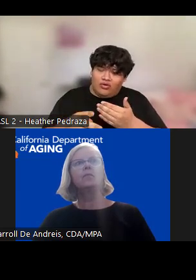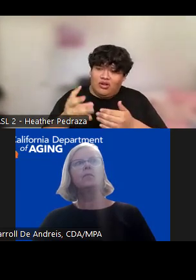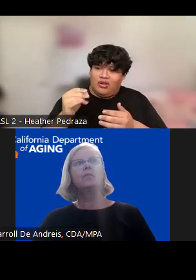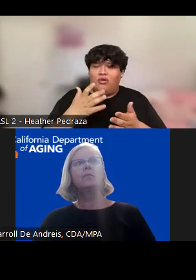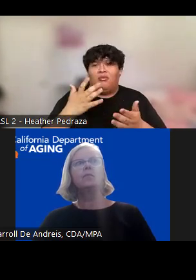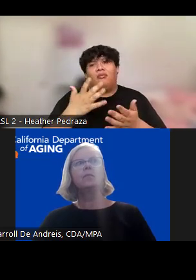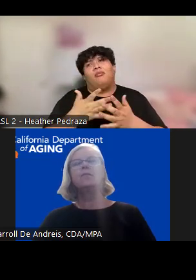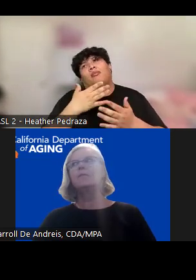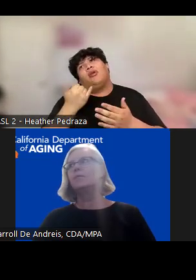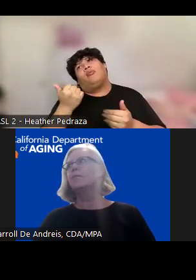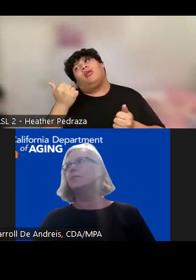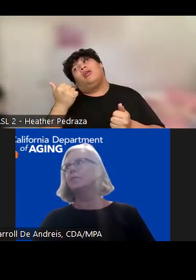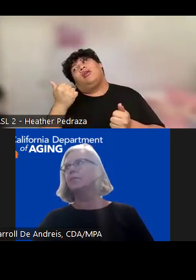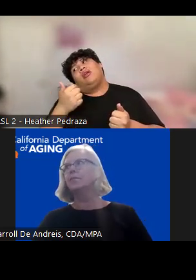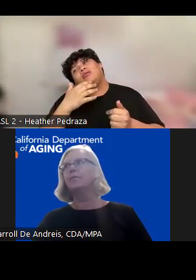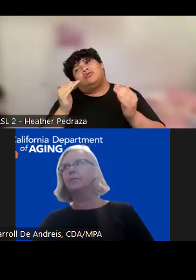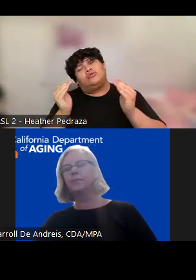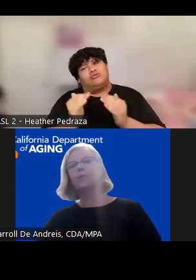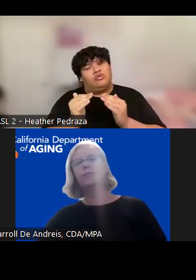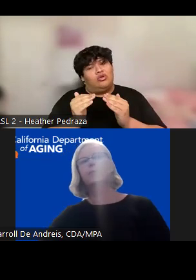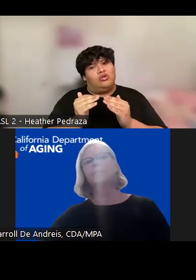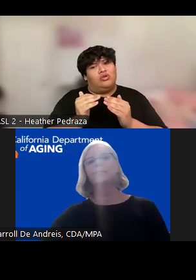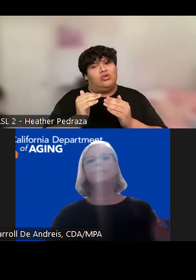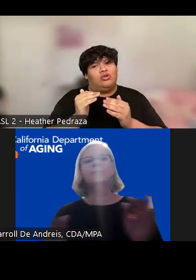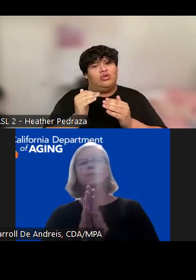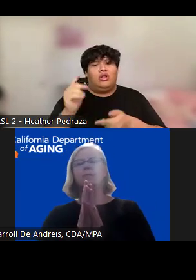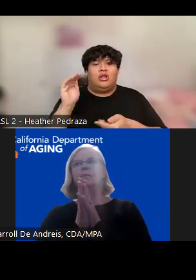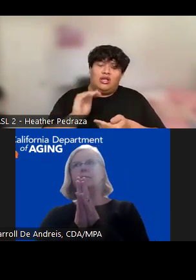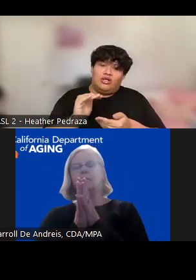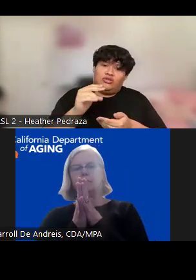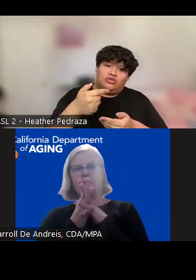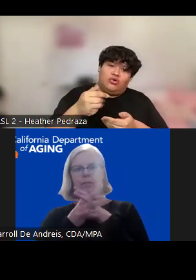be construed as a smaller, less harm